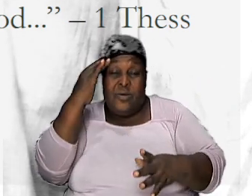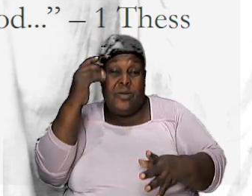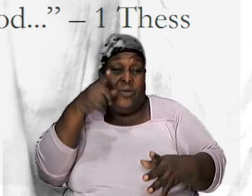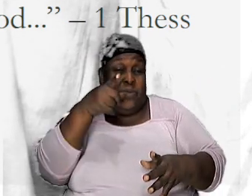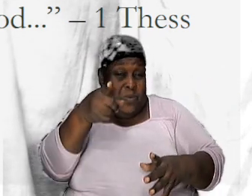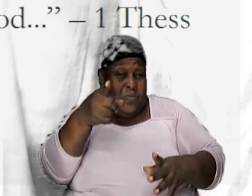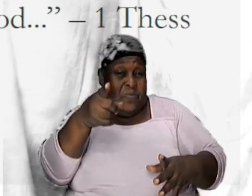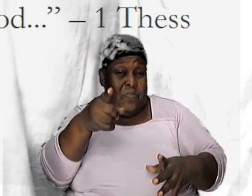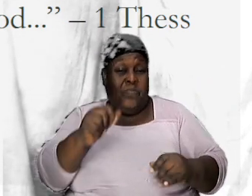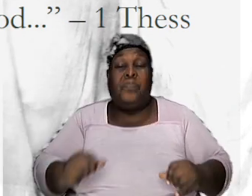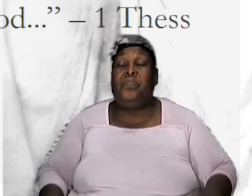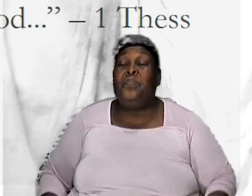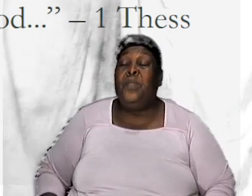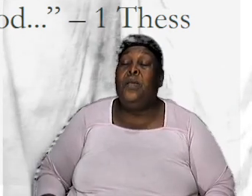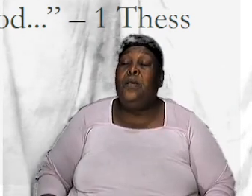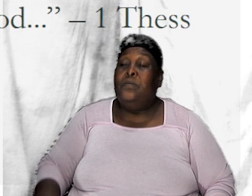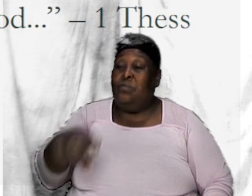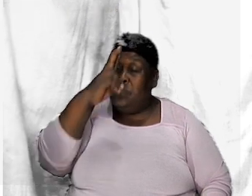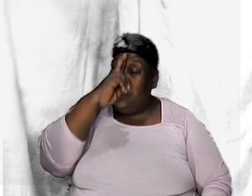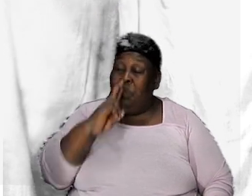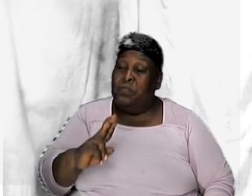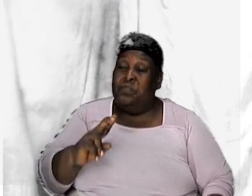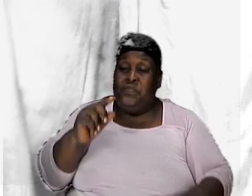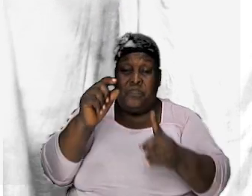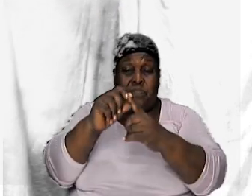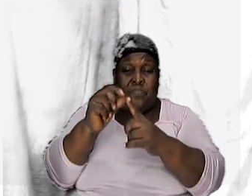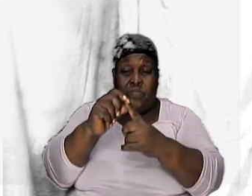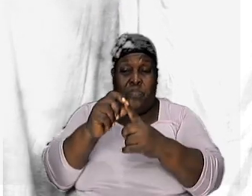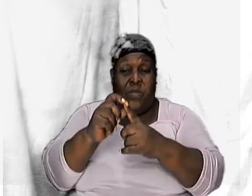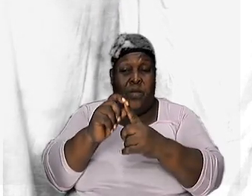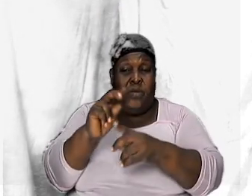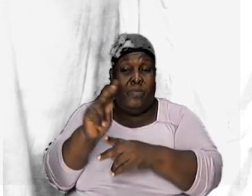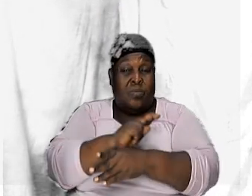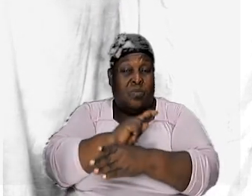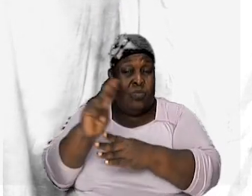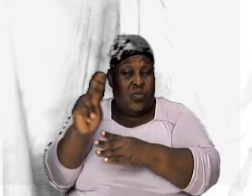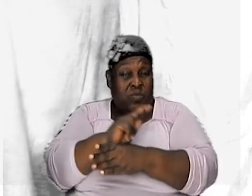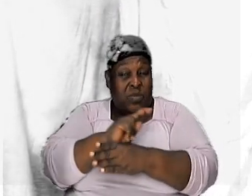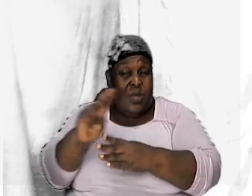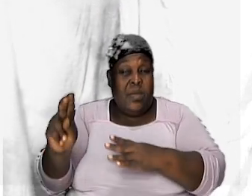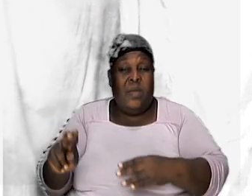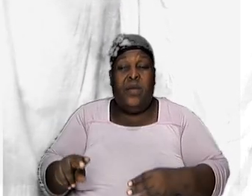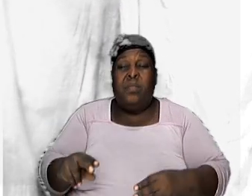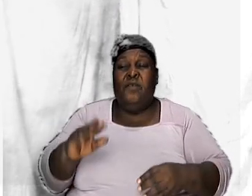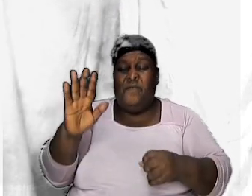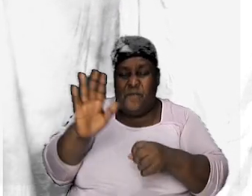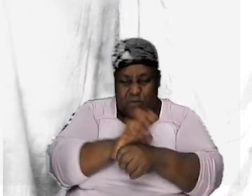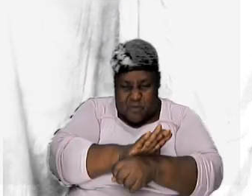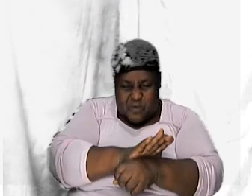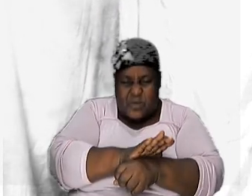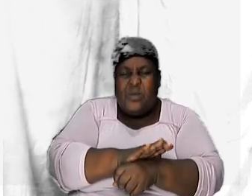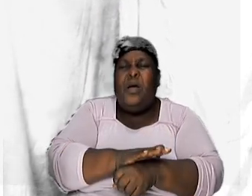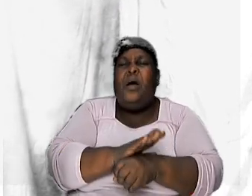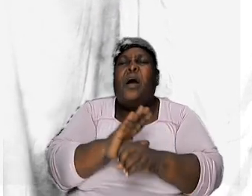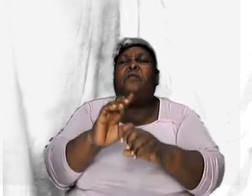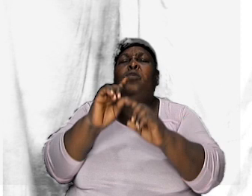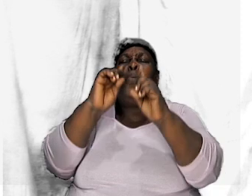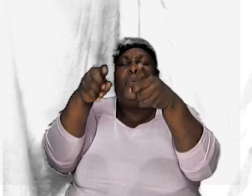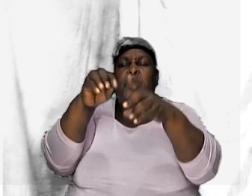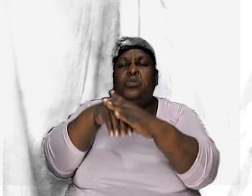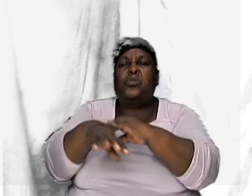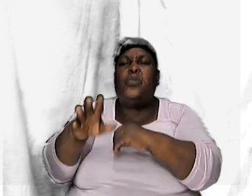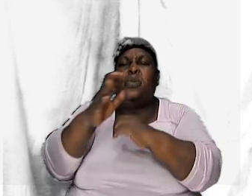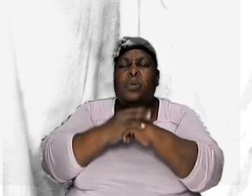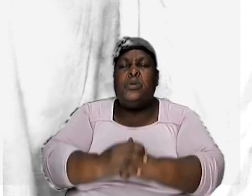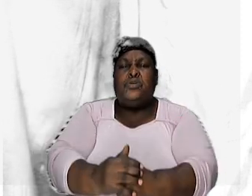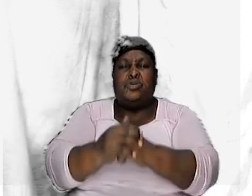there is a Hebrew word that is normally used. And since we're talking about the fullness and getting into worship, amen, and we're going to go back to that